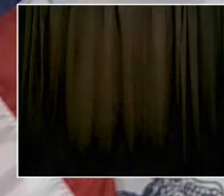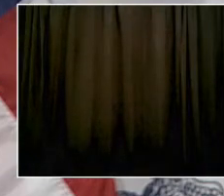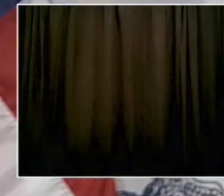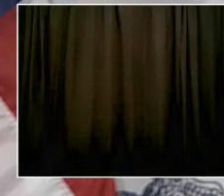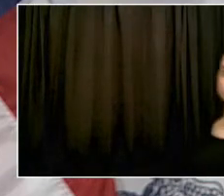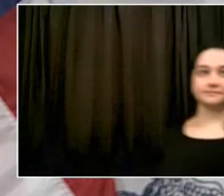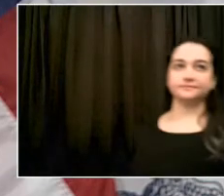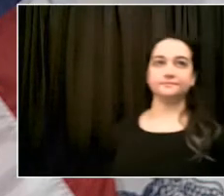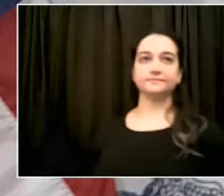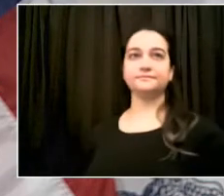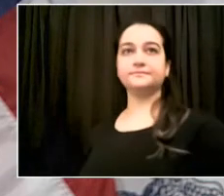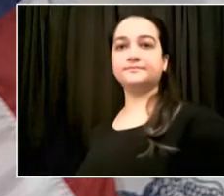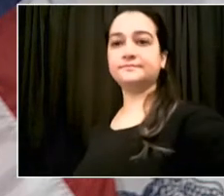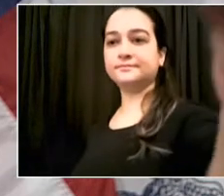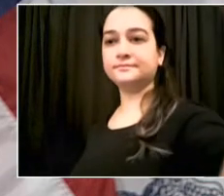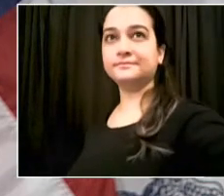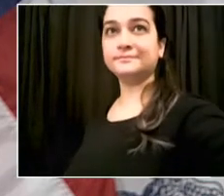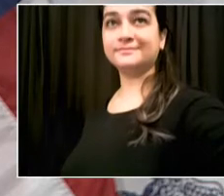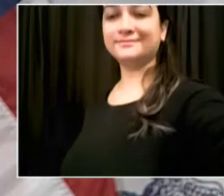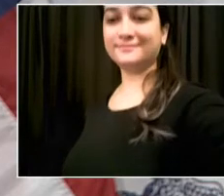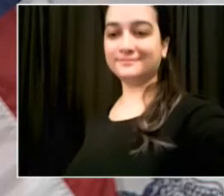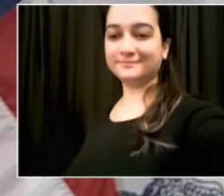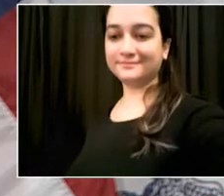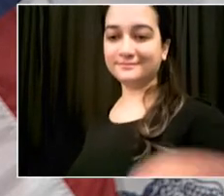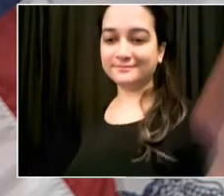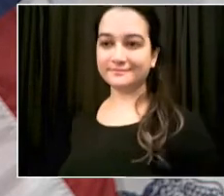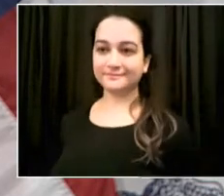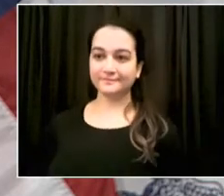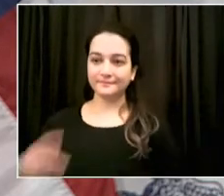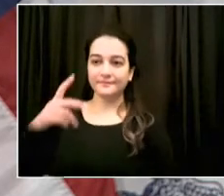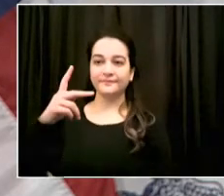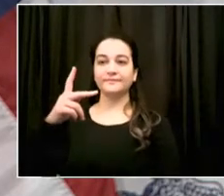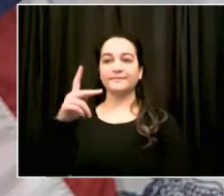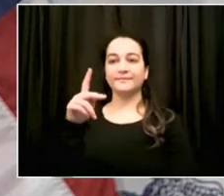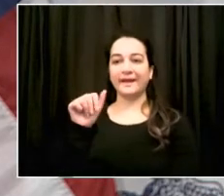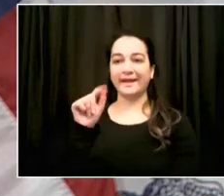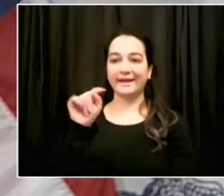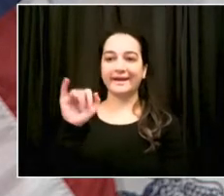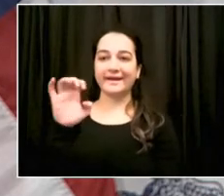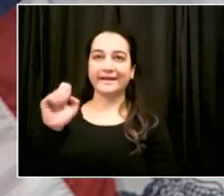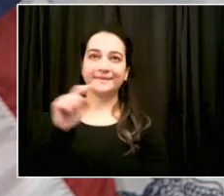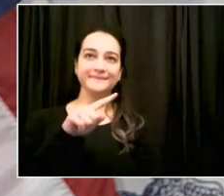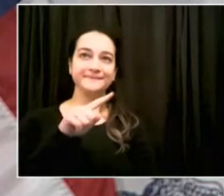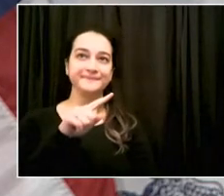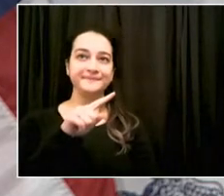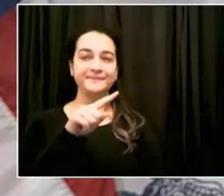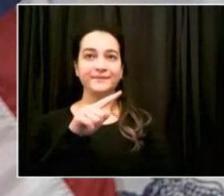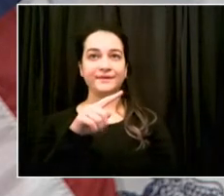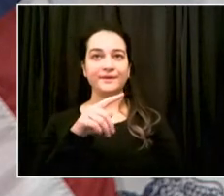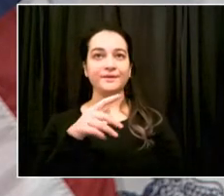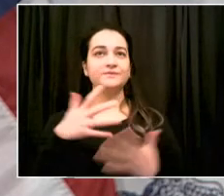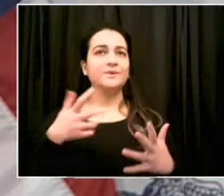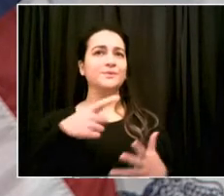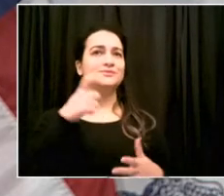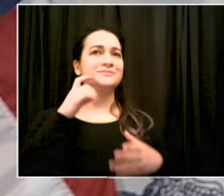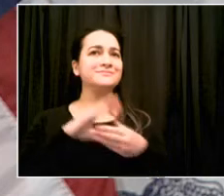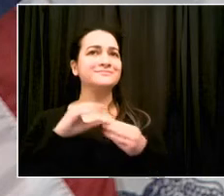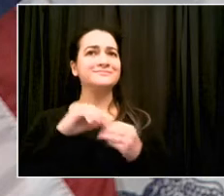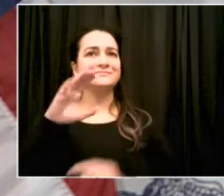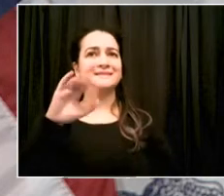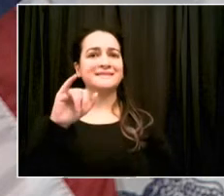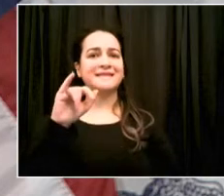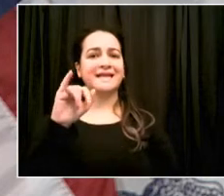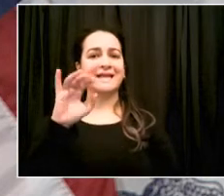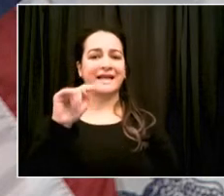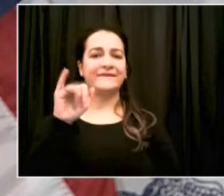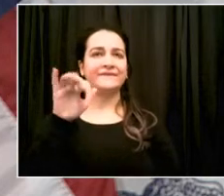just said. So you announced the opening of the Citi Field vaccination site yesterday. It's opening tomorrow. It's my understanding, though, that there's only